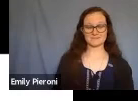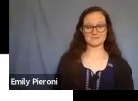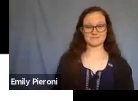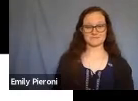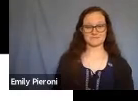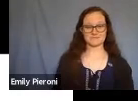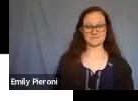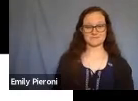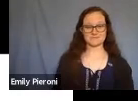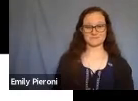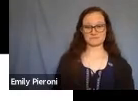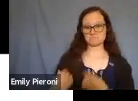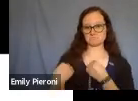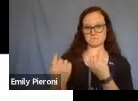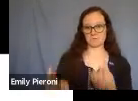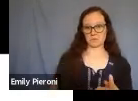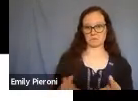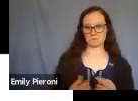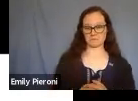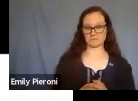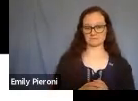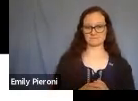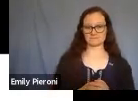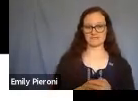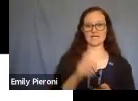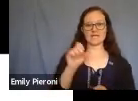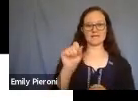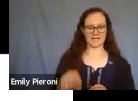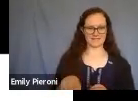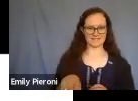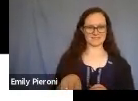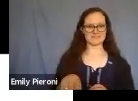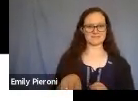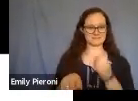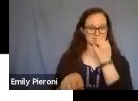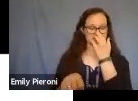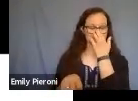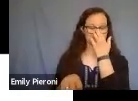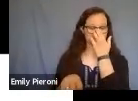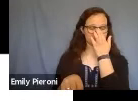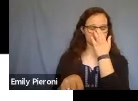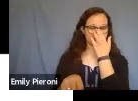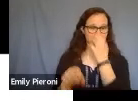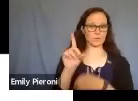so far? Yes, looks like we have a question from Carmen